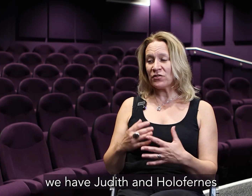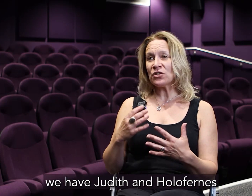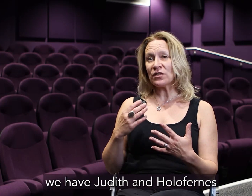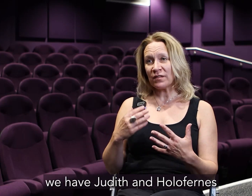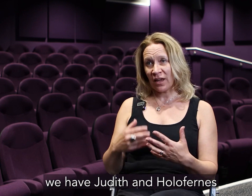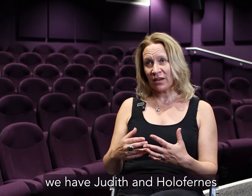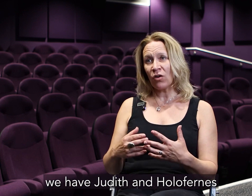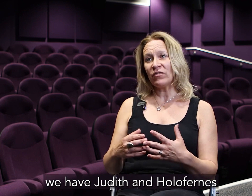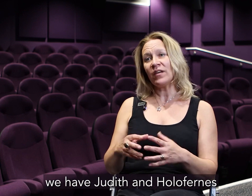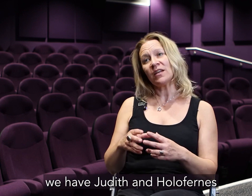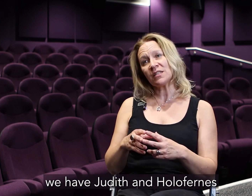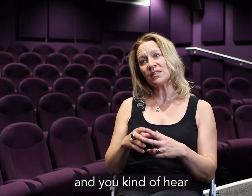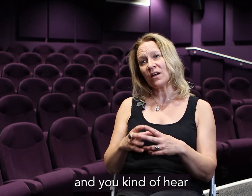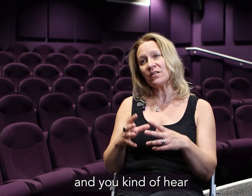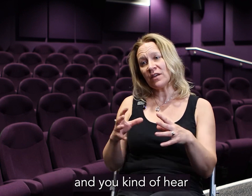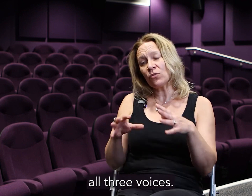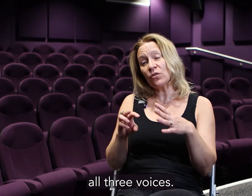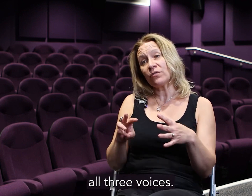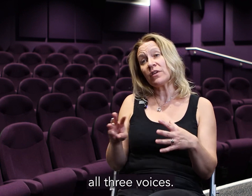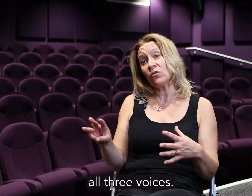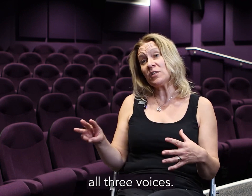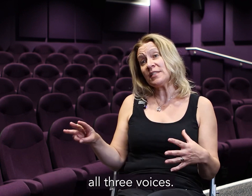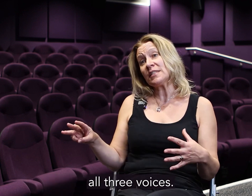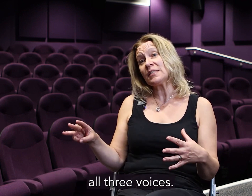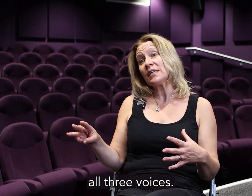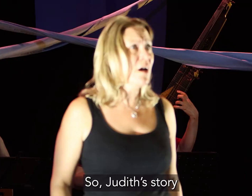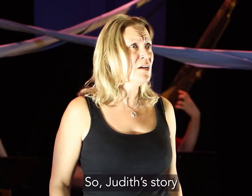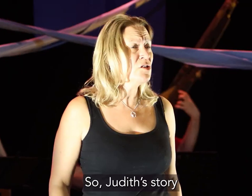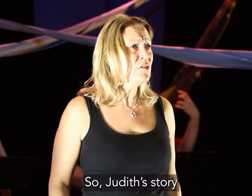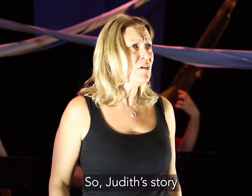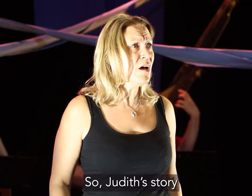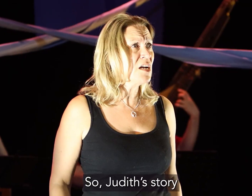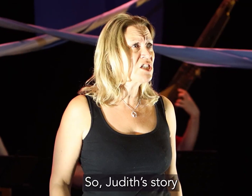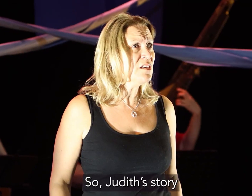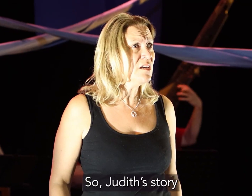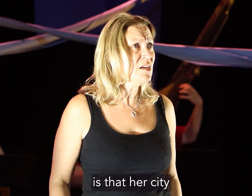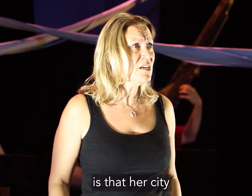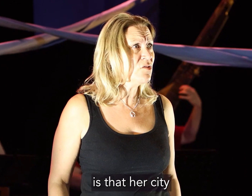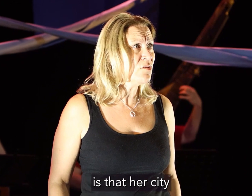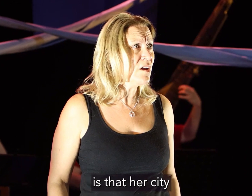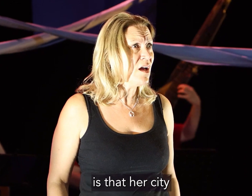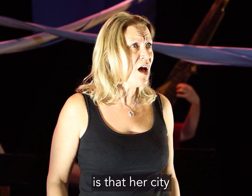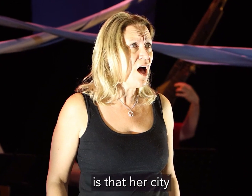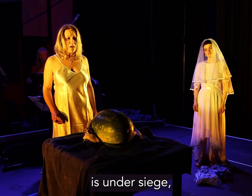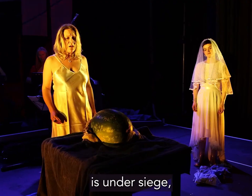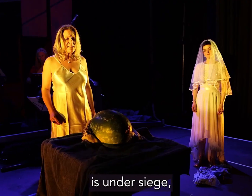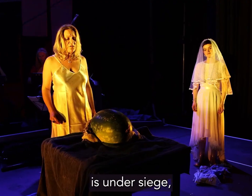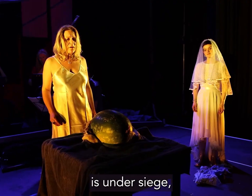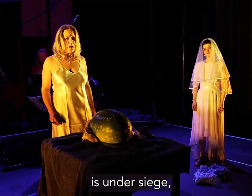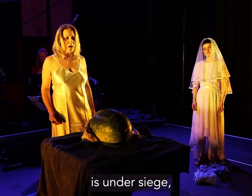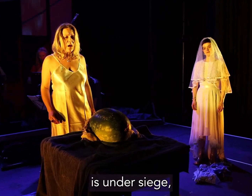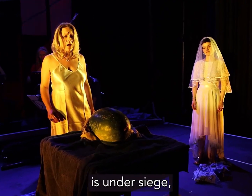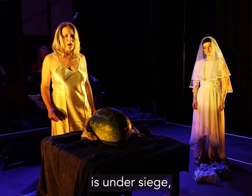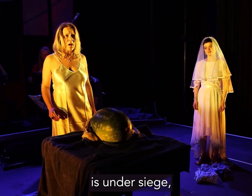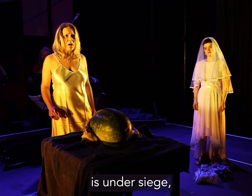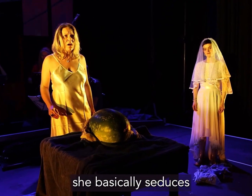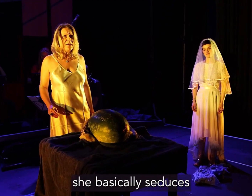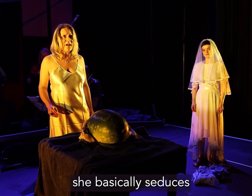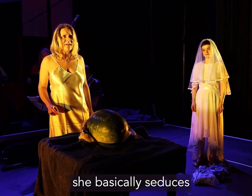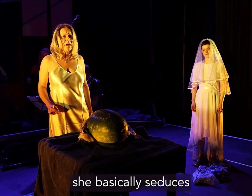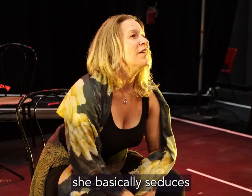and Holofernes, and you kind of hear all three voices. So Judith's story is that her city is under siege.